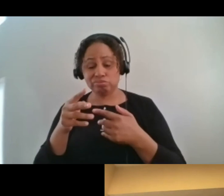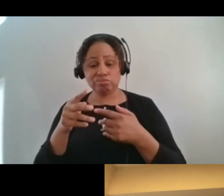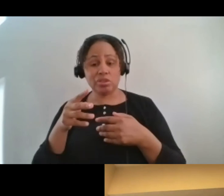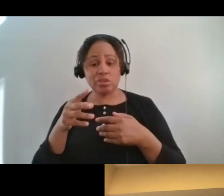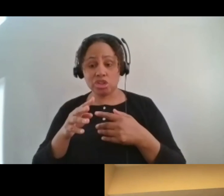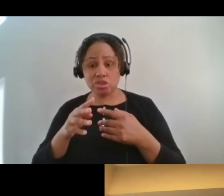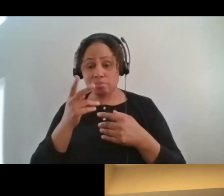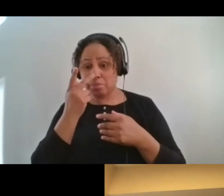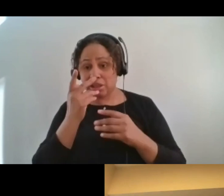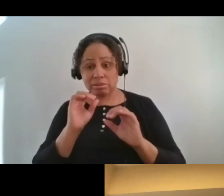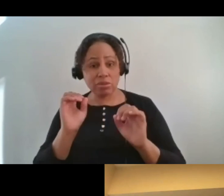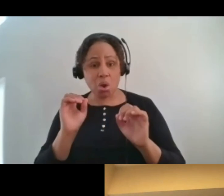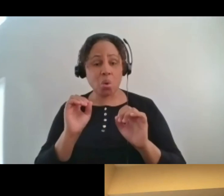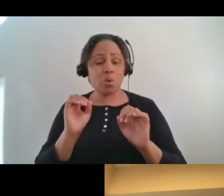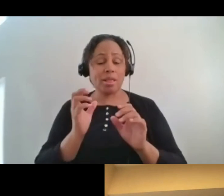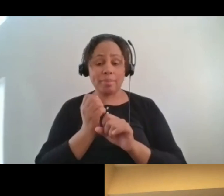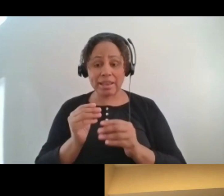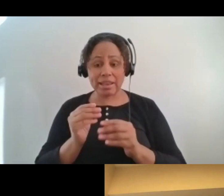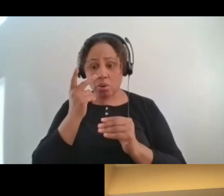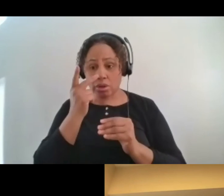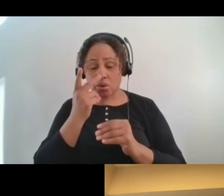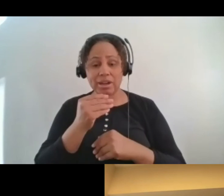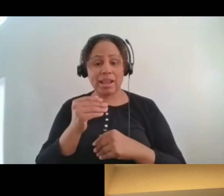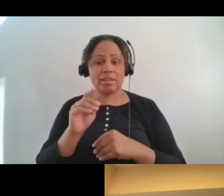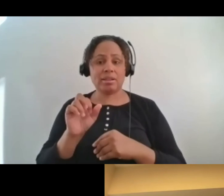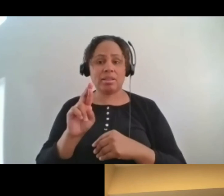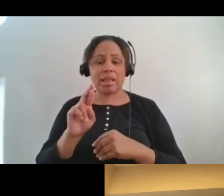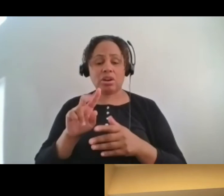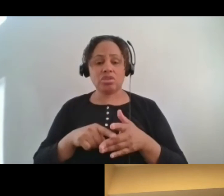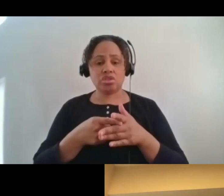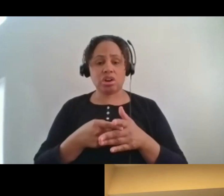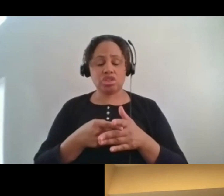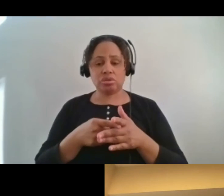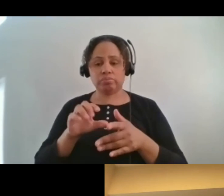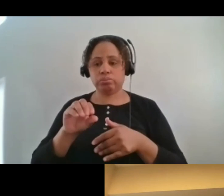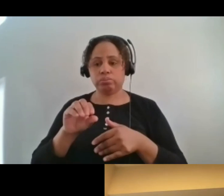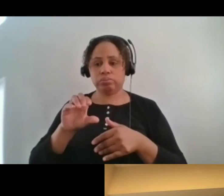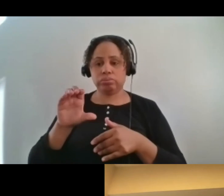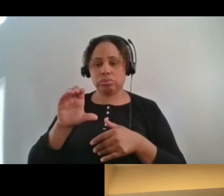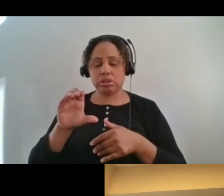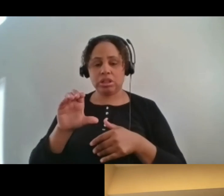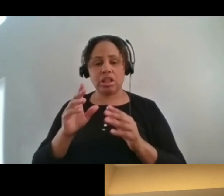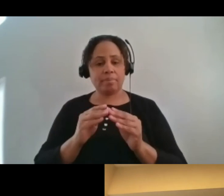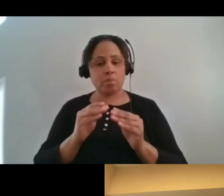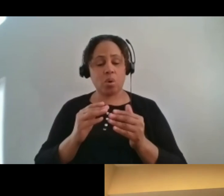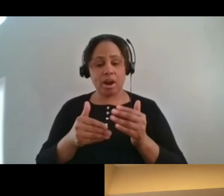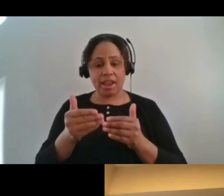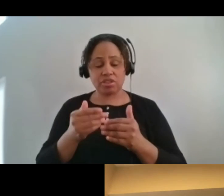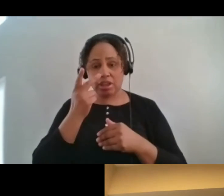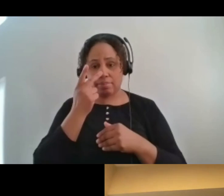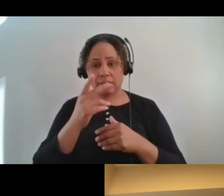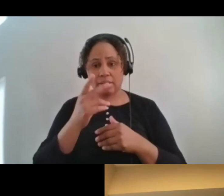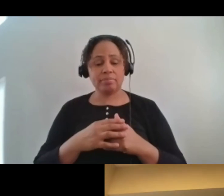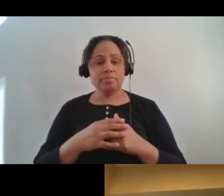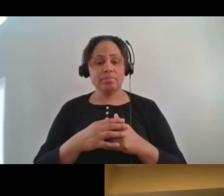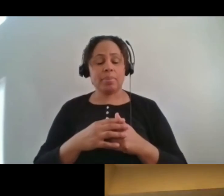over that period of time, the bladder starts to accommodate a larger volume of urine after urination, after they pee.